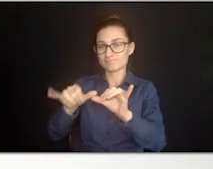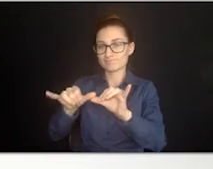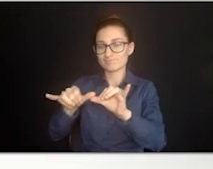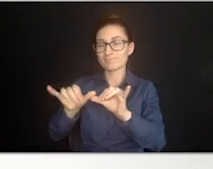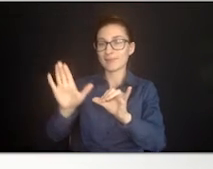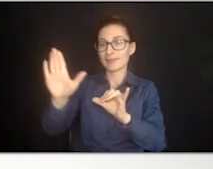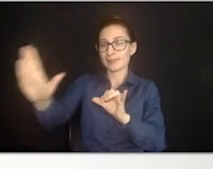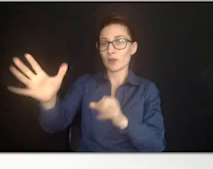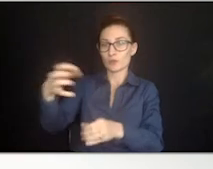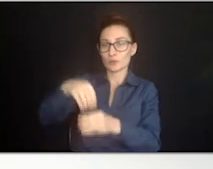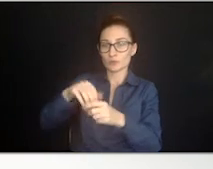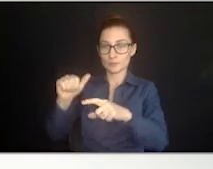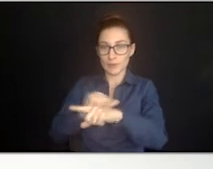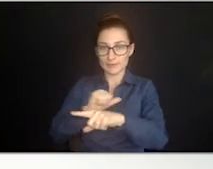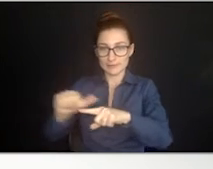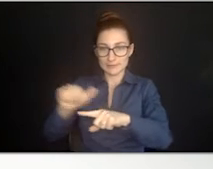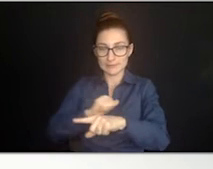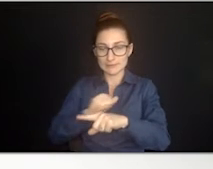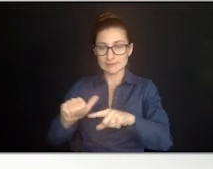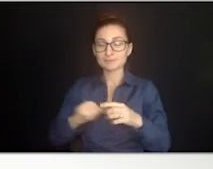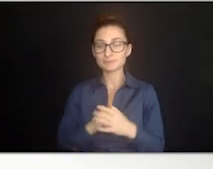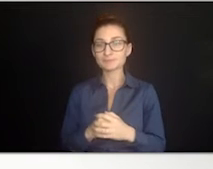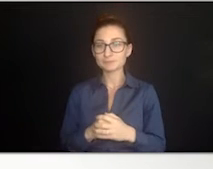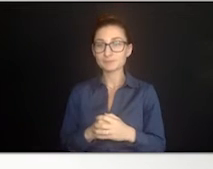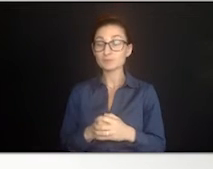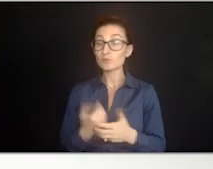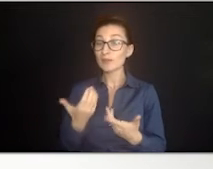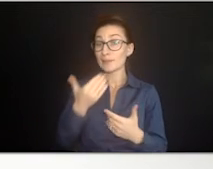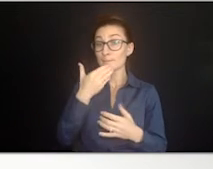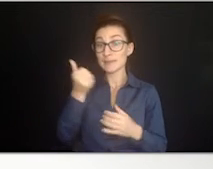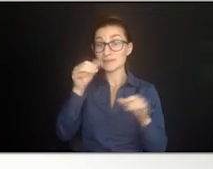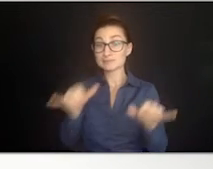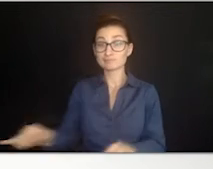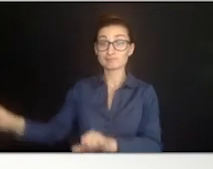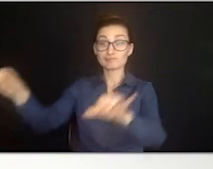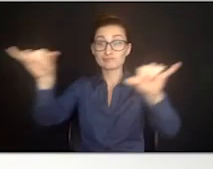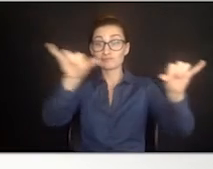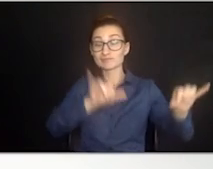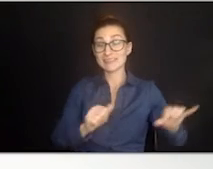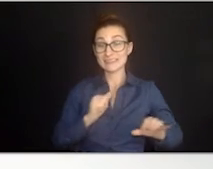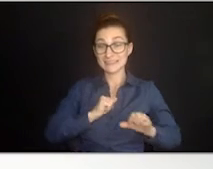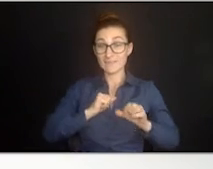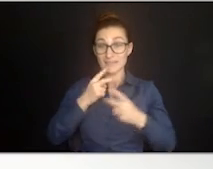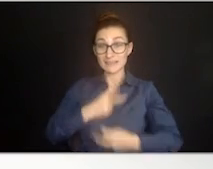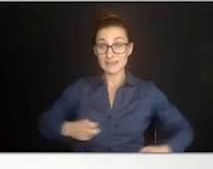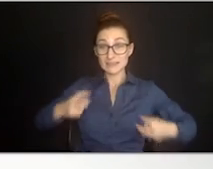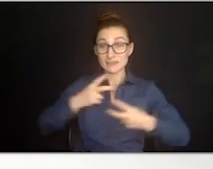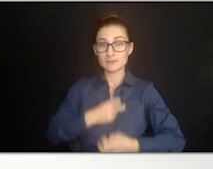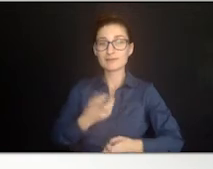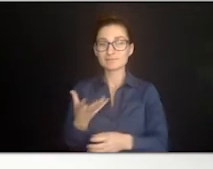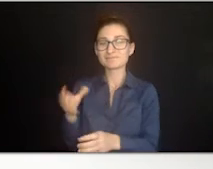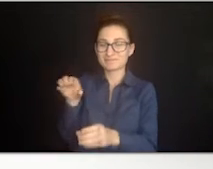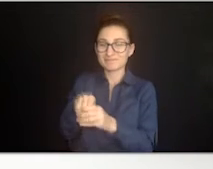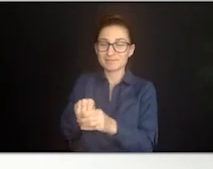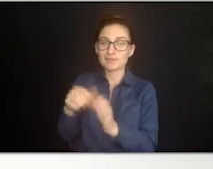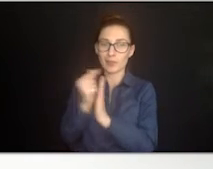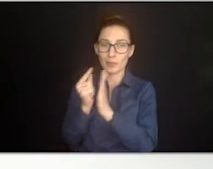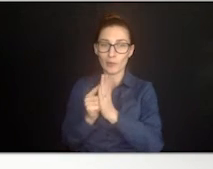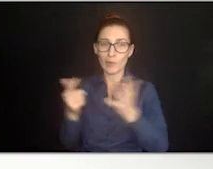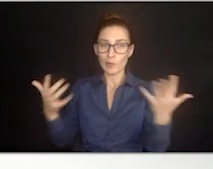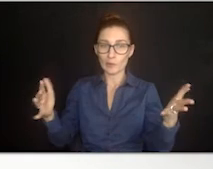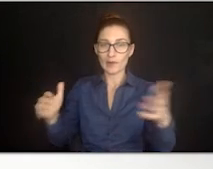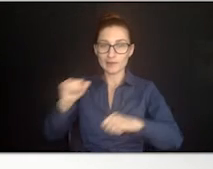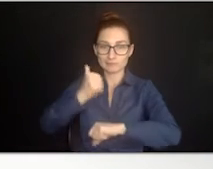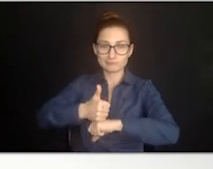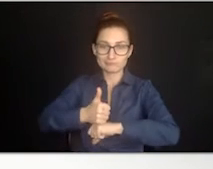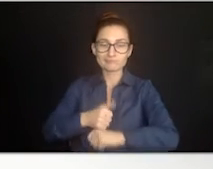inclusive practices. So the best practices for inclusive education self-assessment is in statute, and